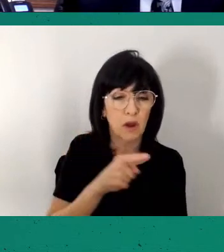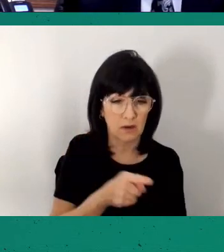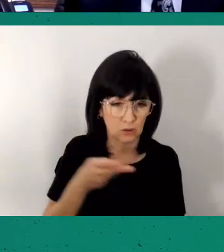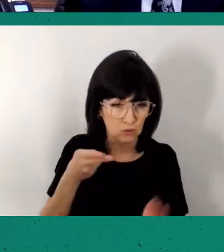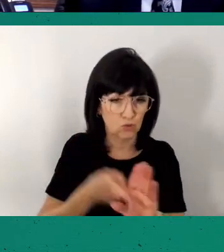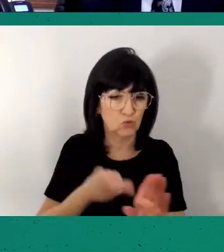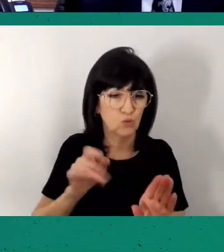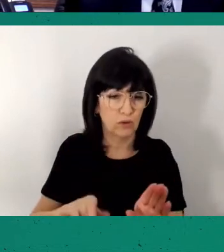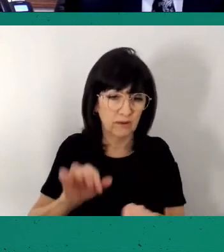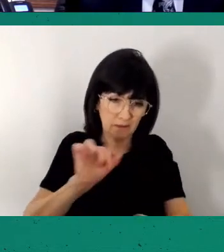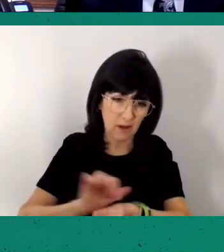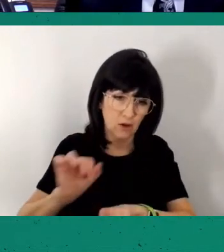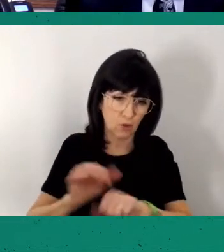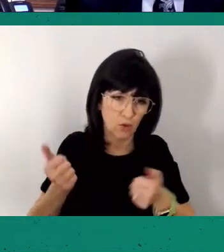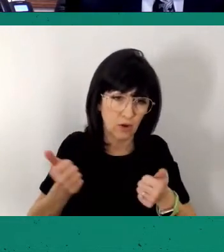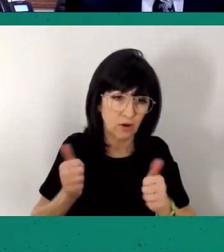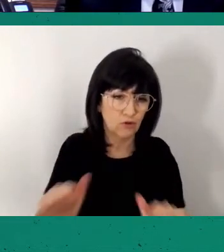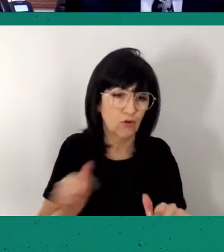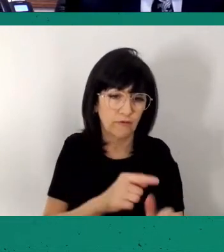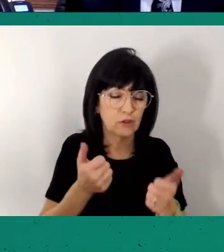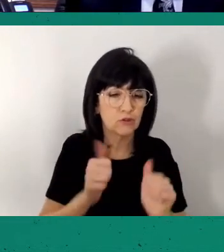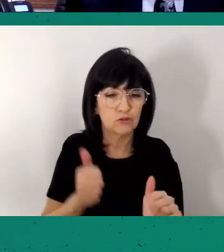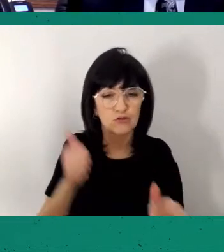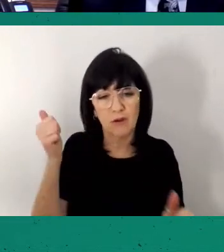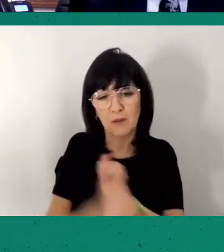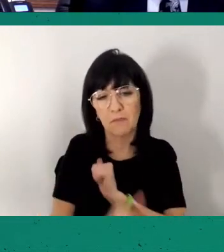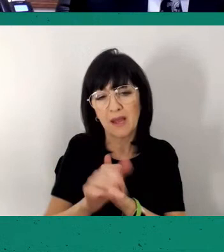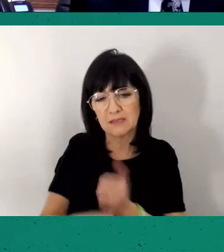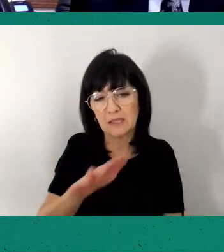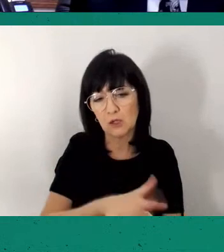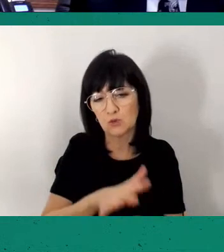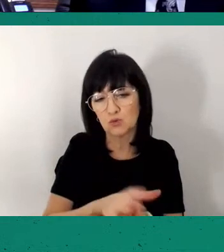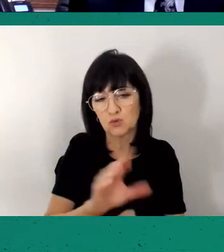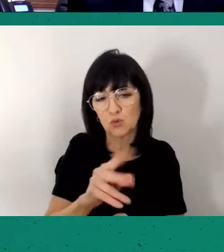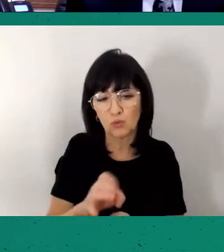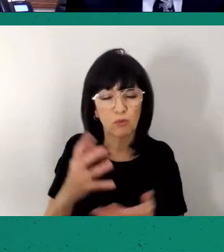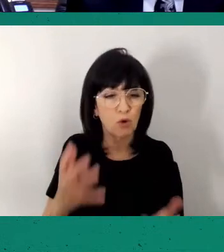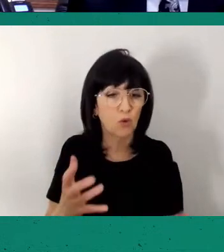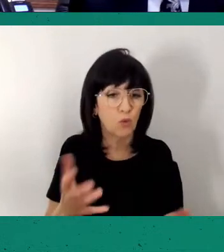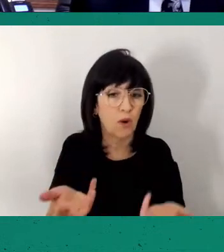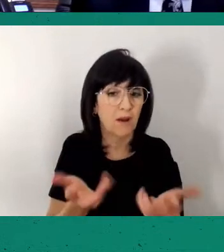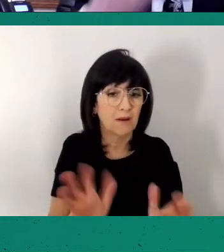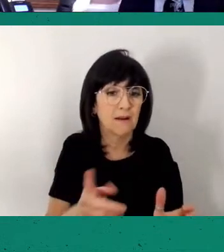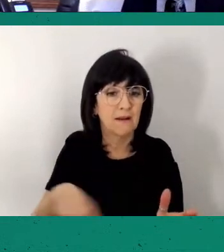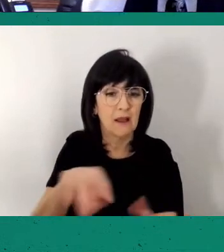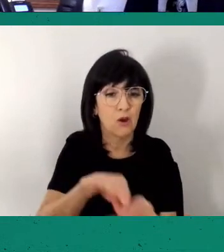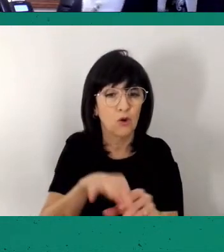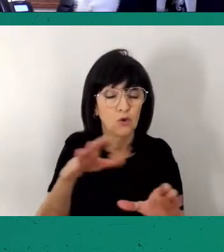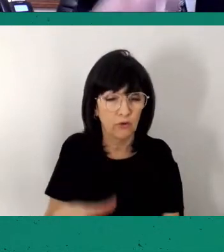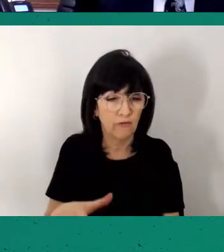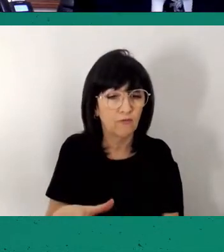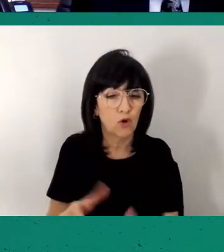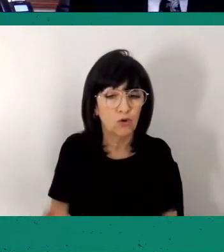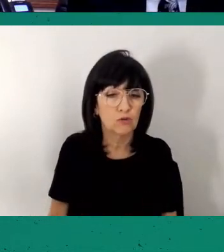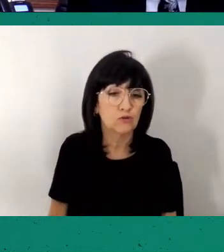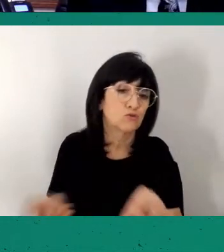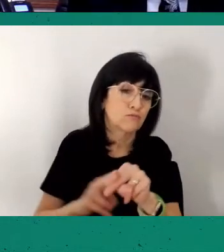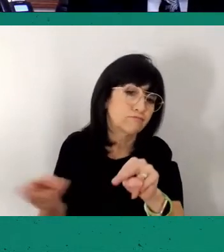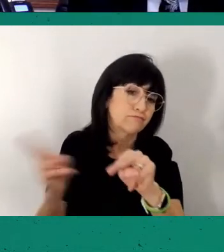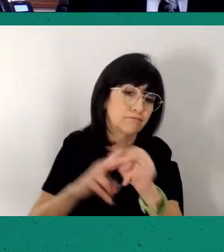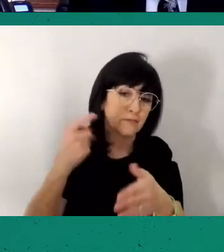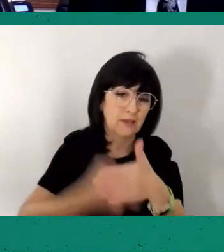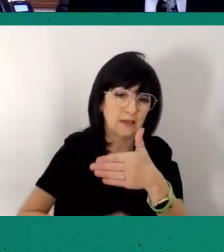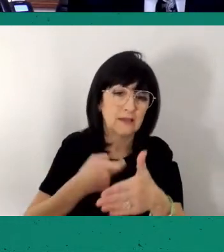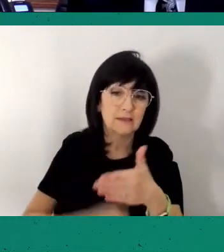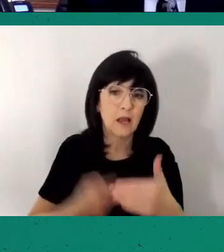pass the new school code of 1919, allowing voters to raise taxes to improve their schools. The white voters of